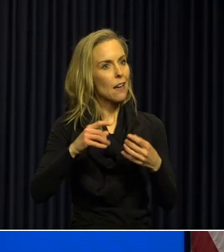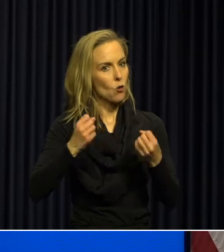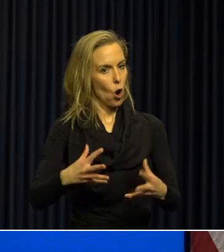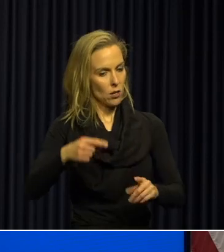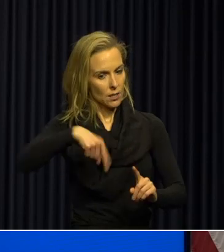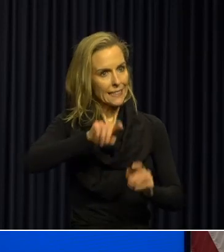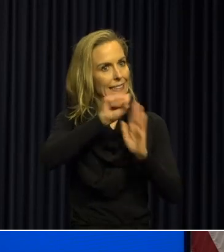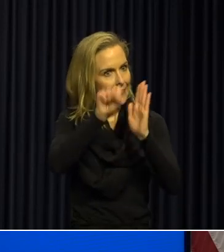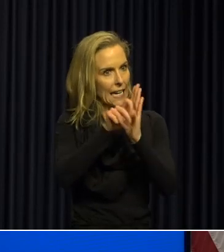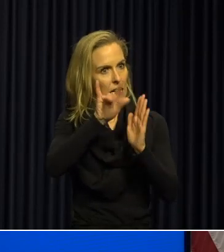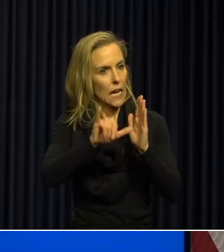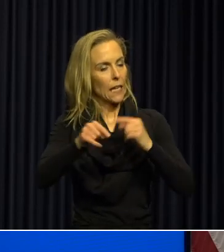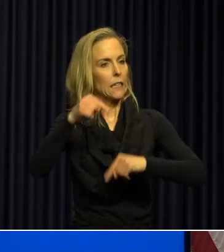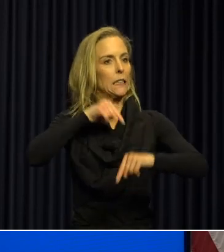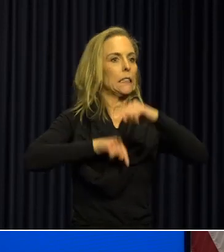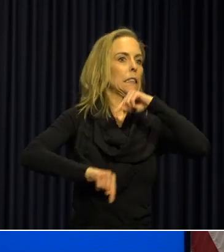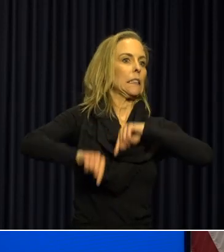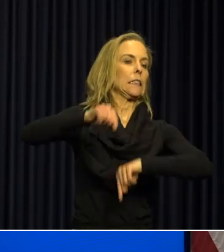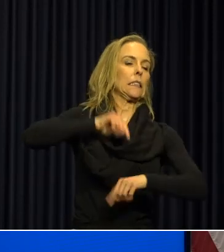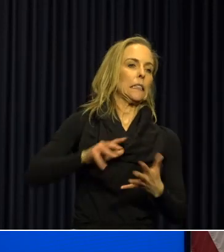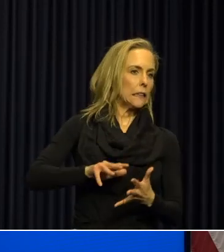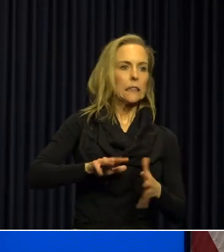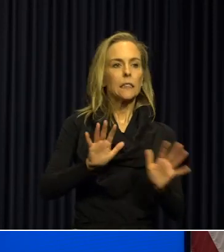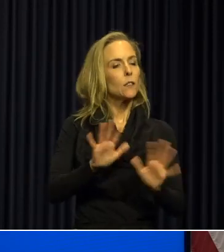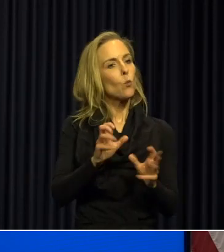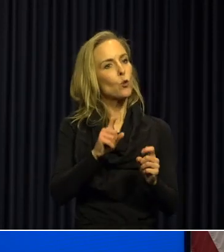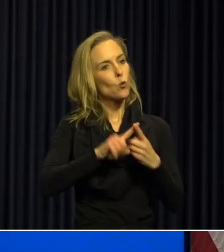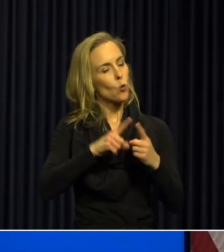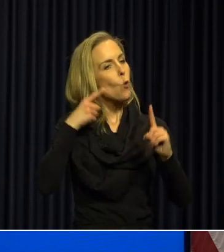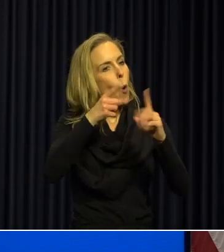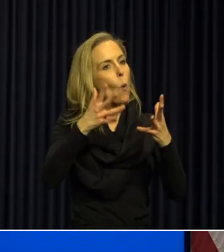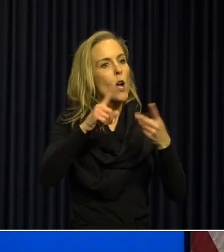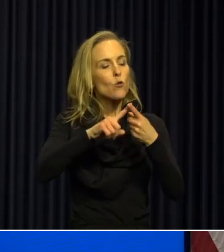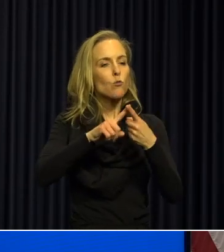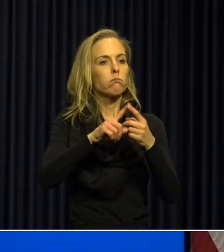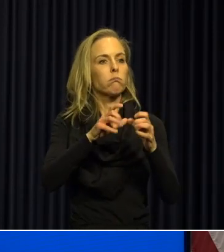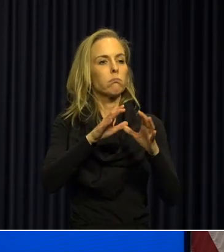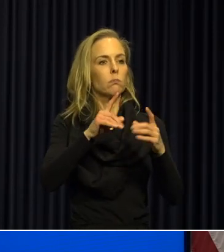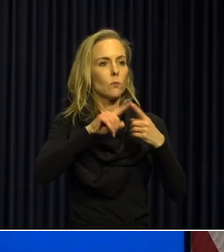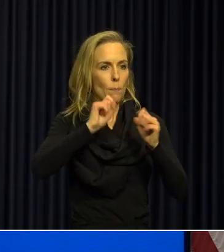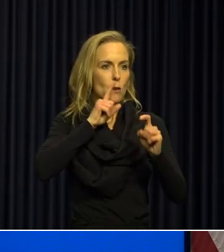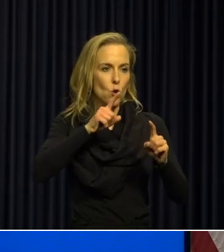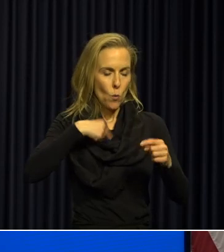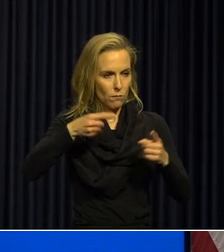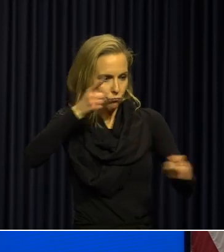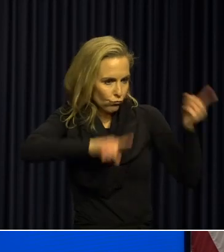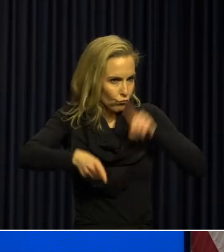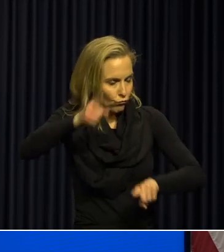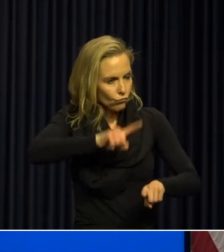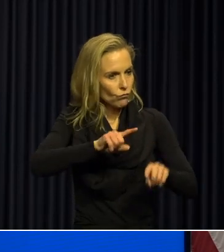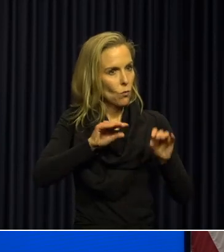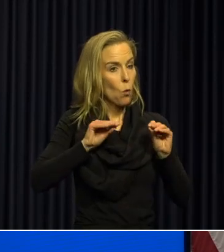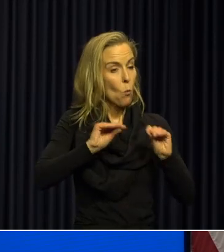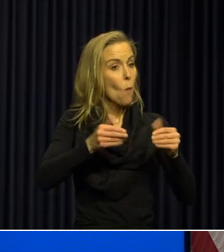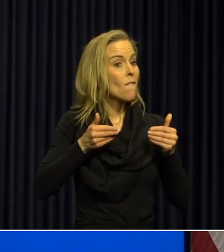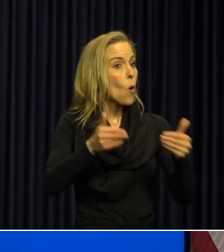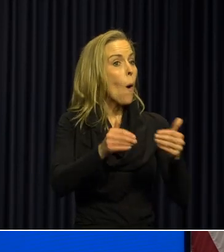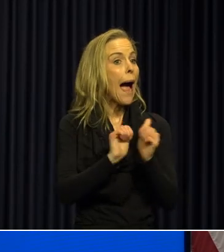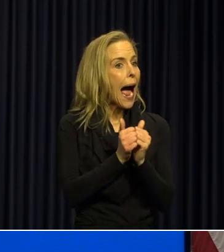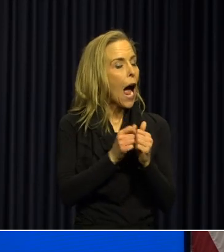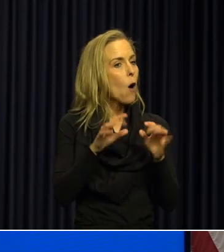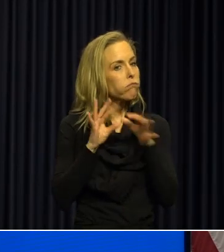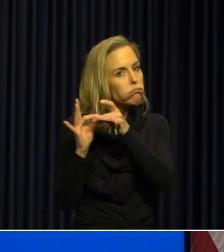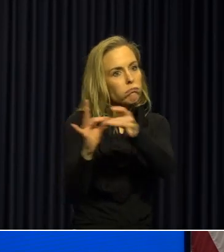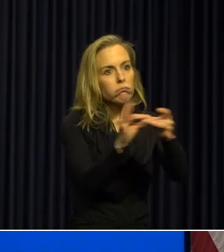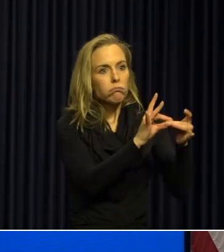our goal is to work together, to listen to one another, and to move forward in a unified front. If there is a time when we can do